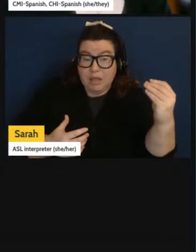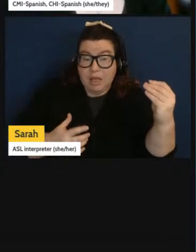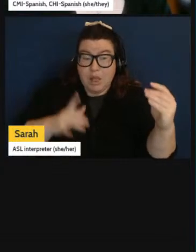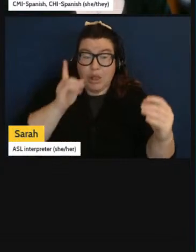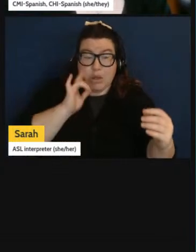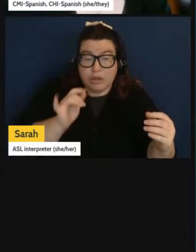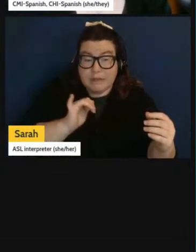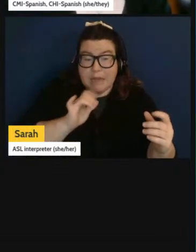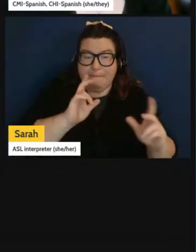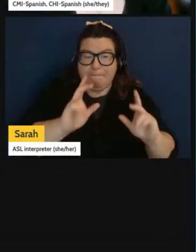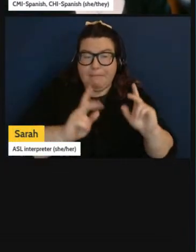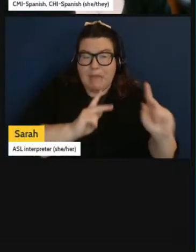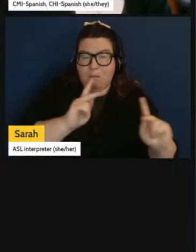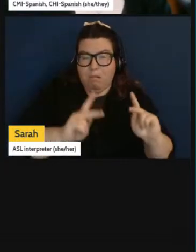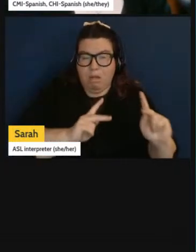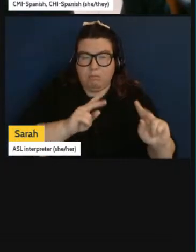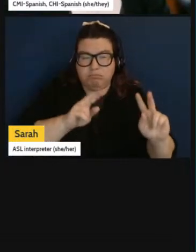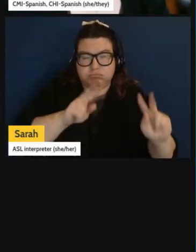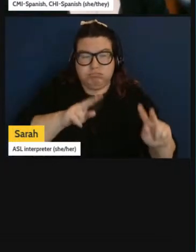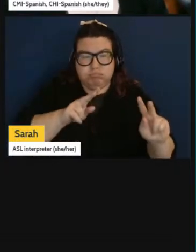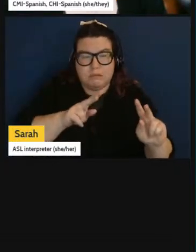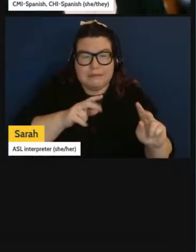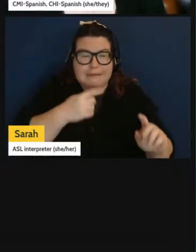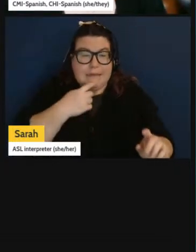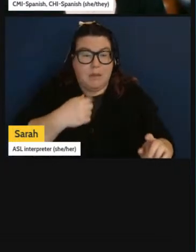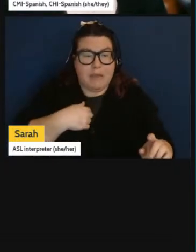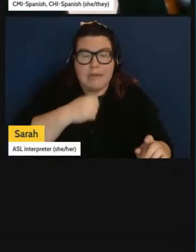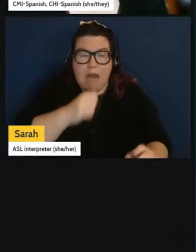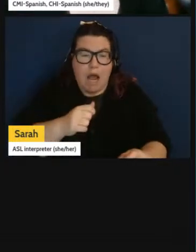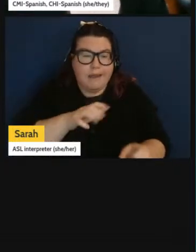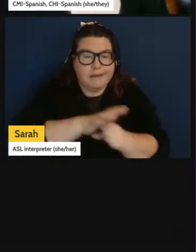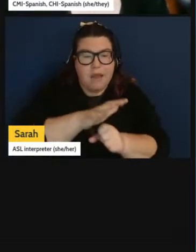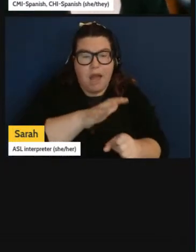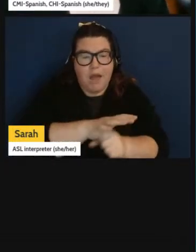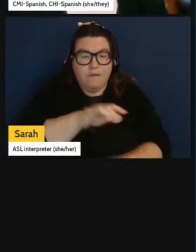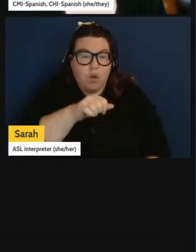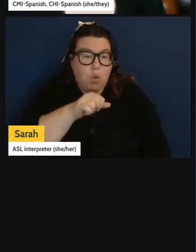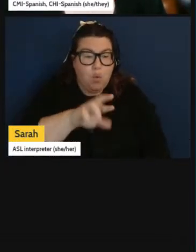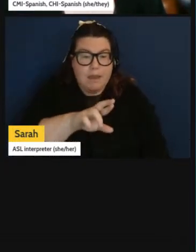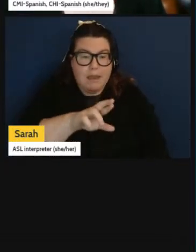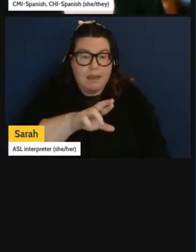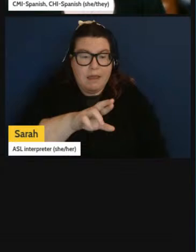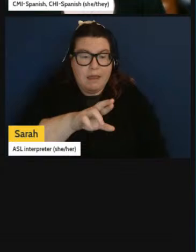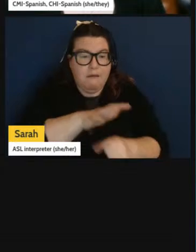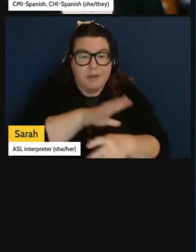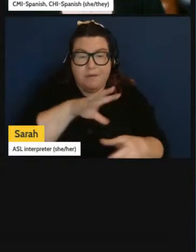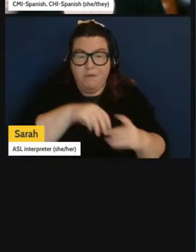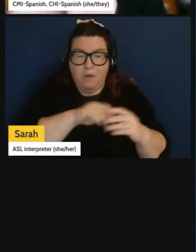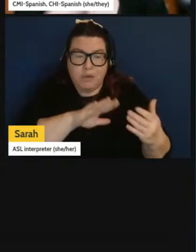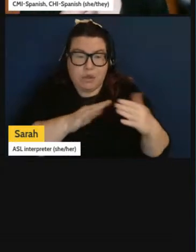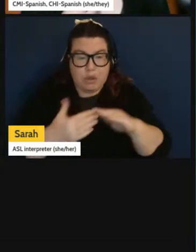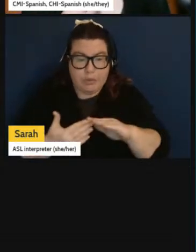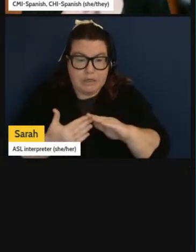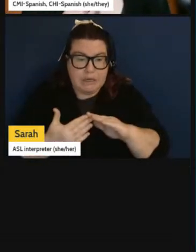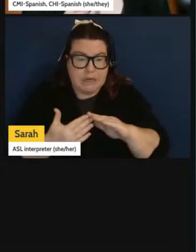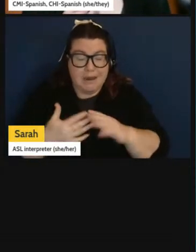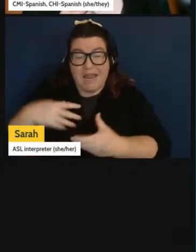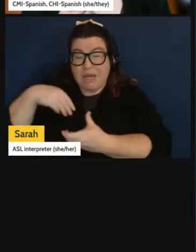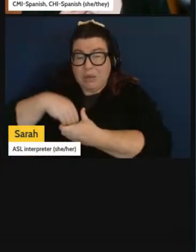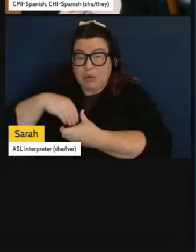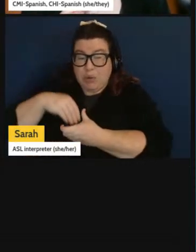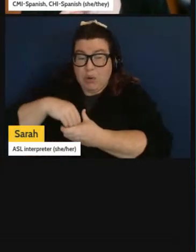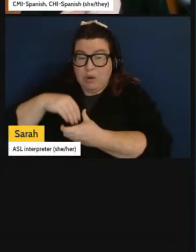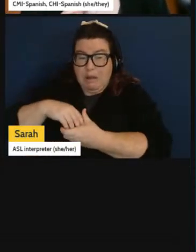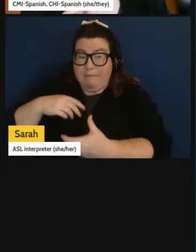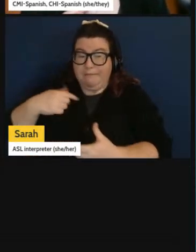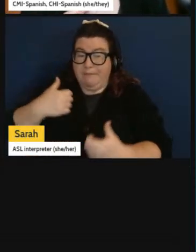like people telling me that I'm not queer enough to be a part of the community. Internalized biphobia is